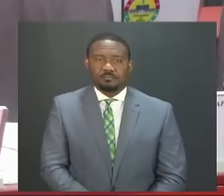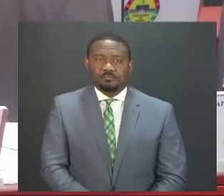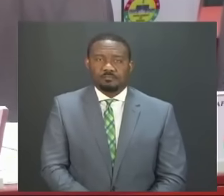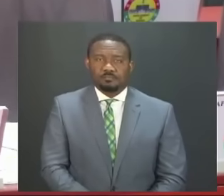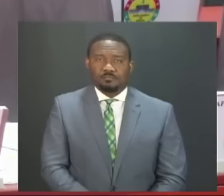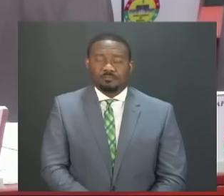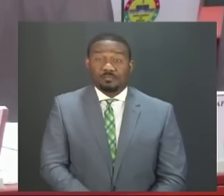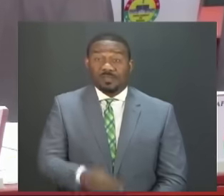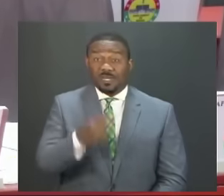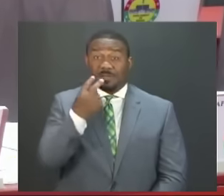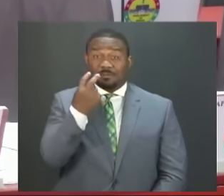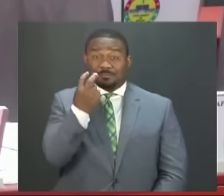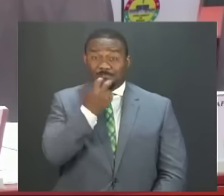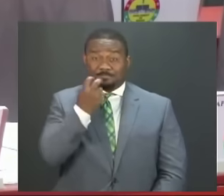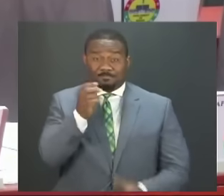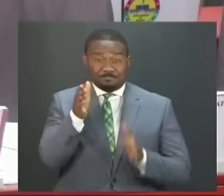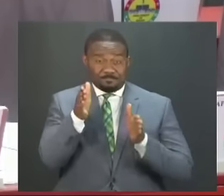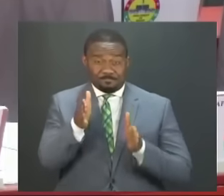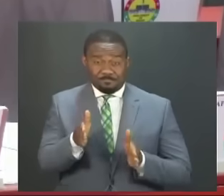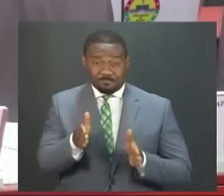Mr. Speaker,